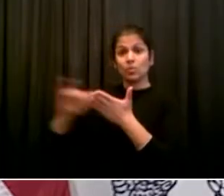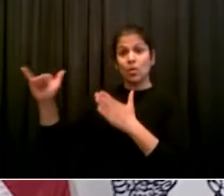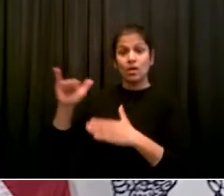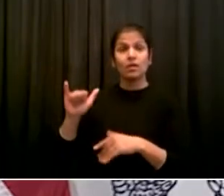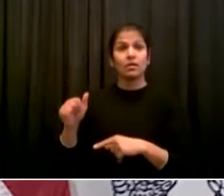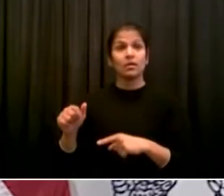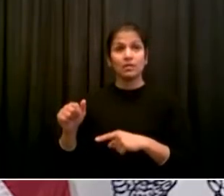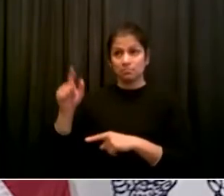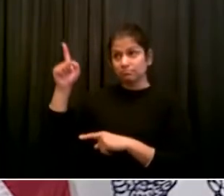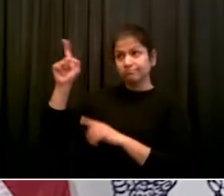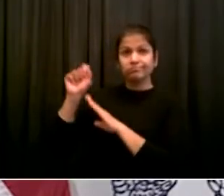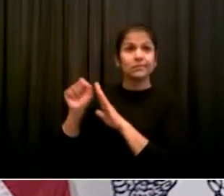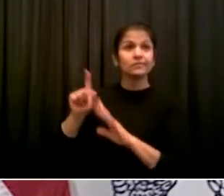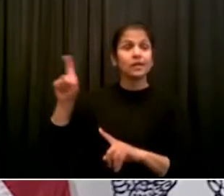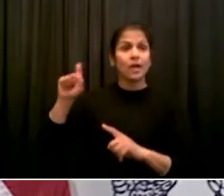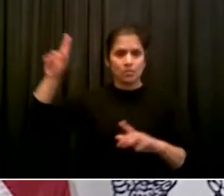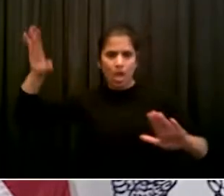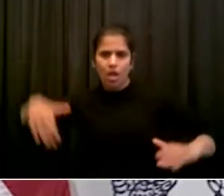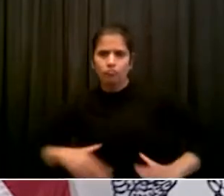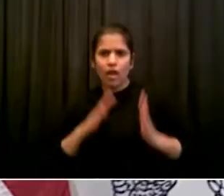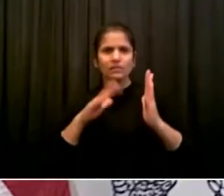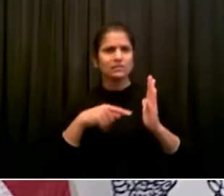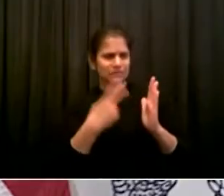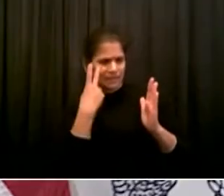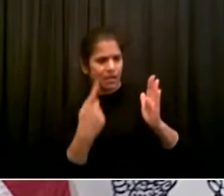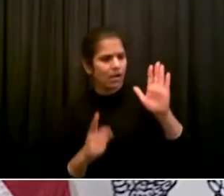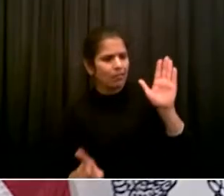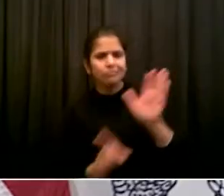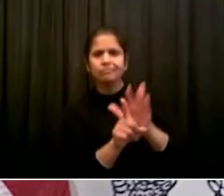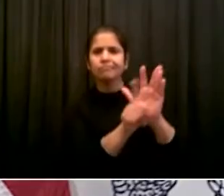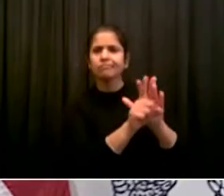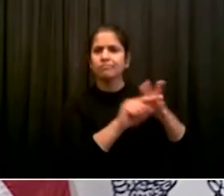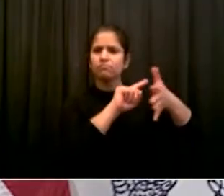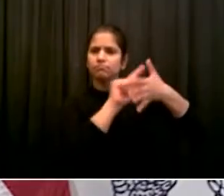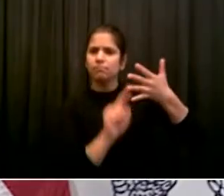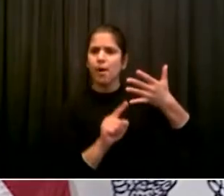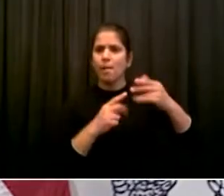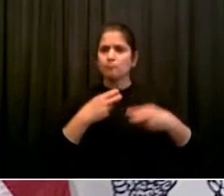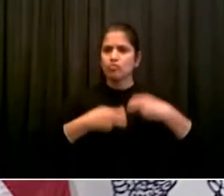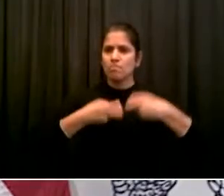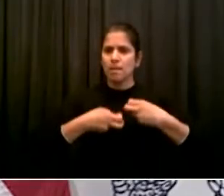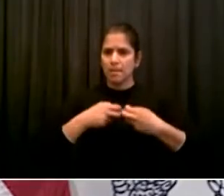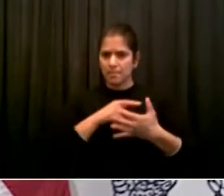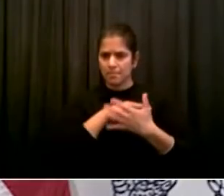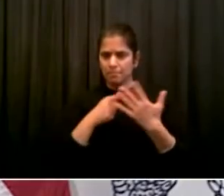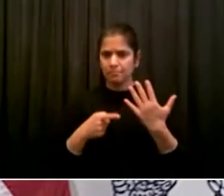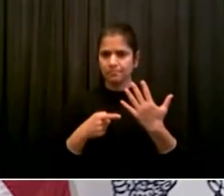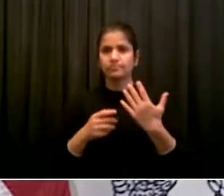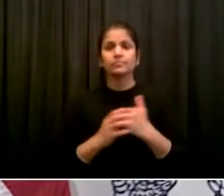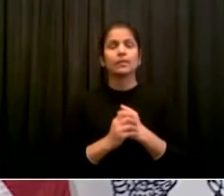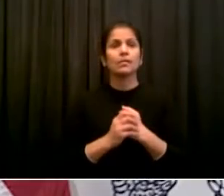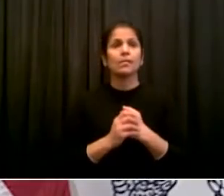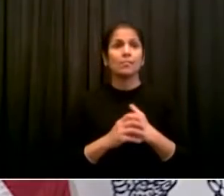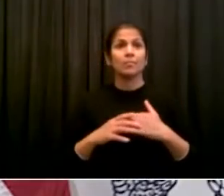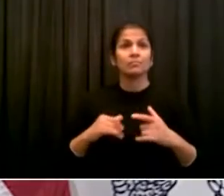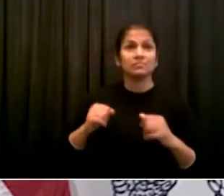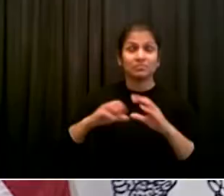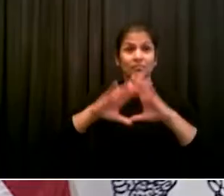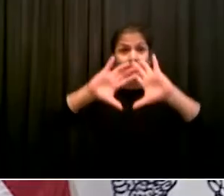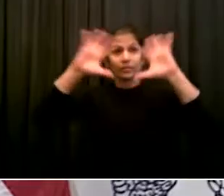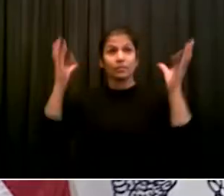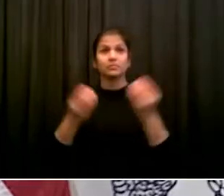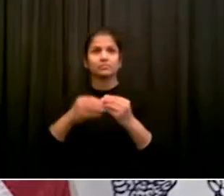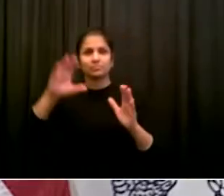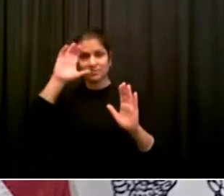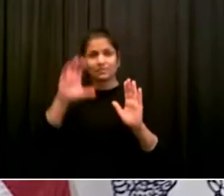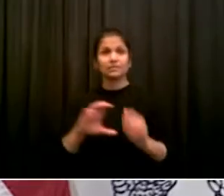problem. Look, again, let's go to the big picture. The big picture is the vast majority of our officers do their job well,